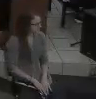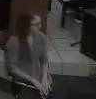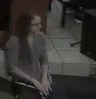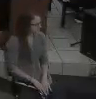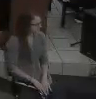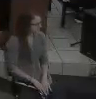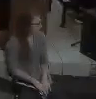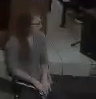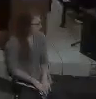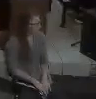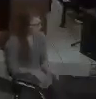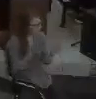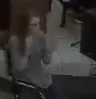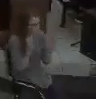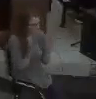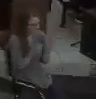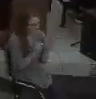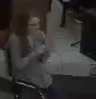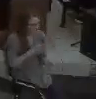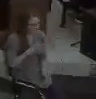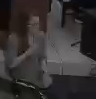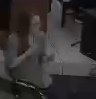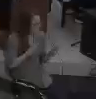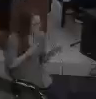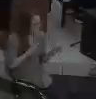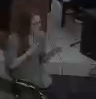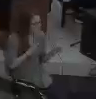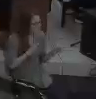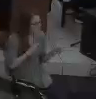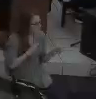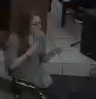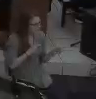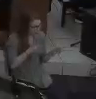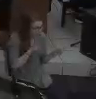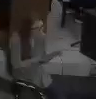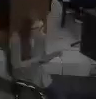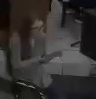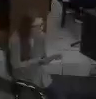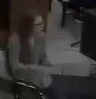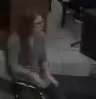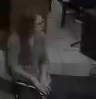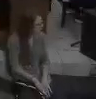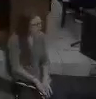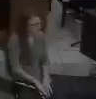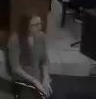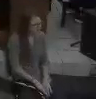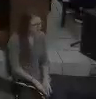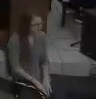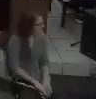Is this on? We'll see if it's on. Okay. Thank you, Pastor. Hello?